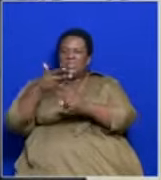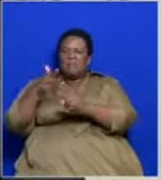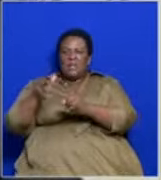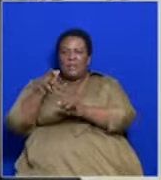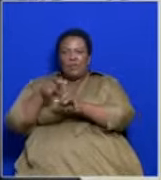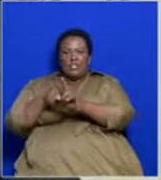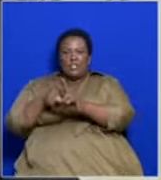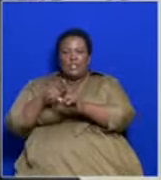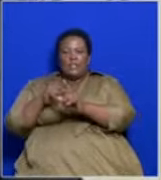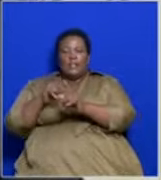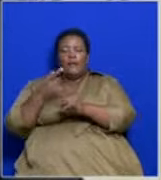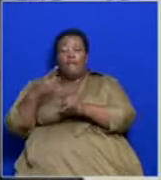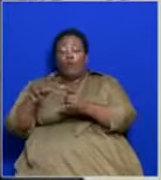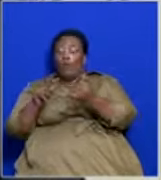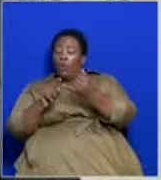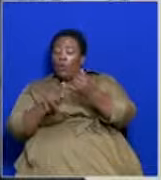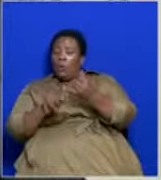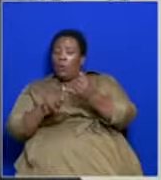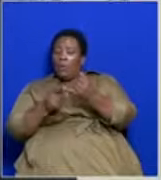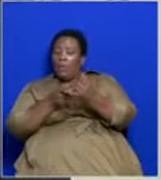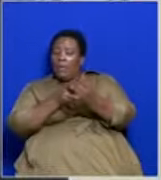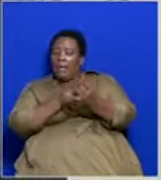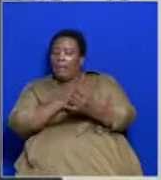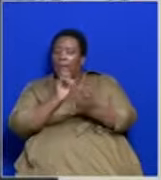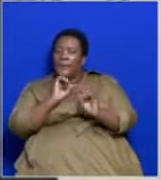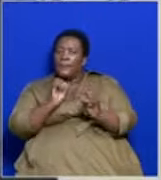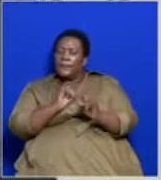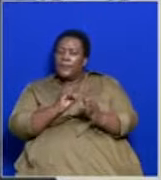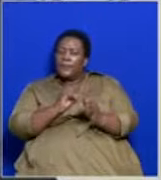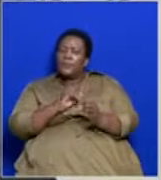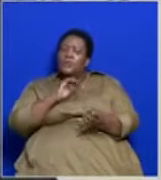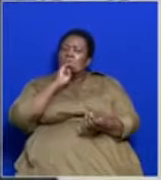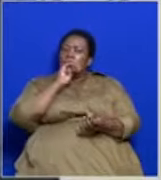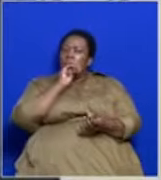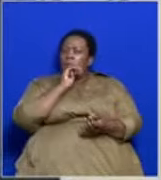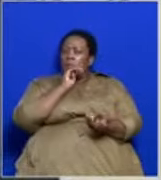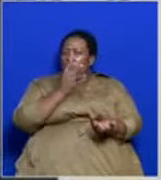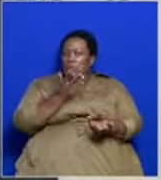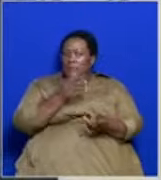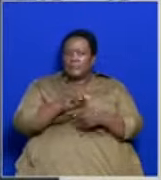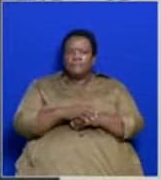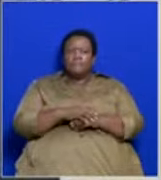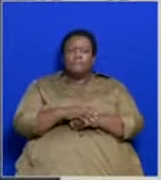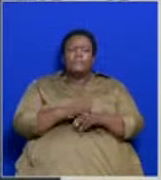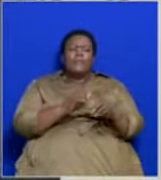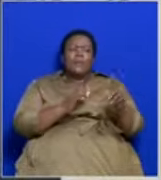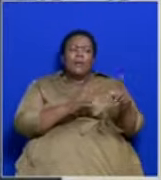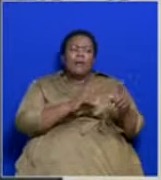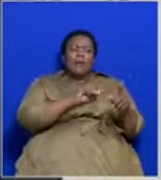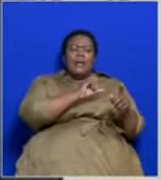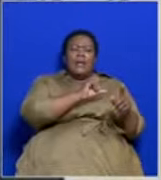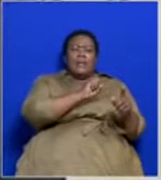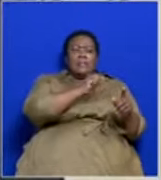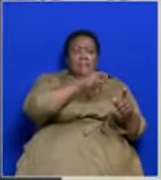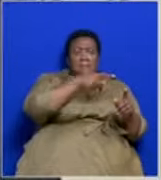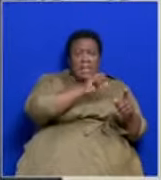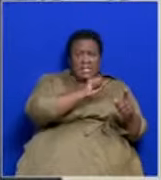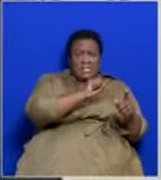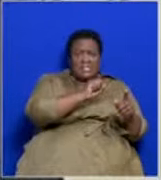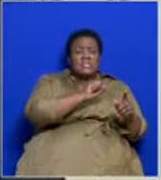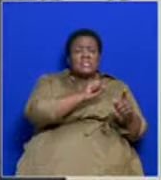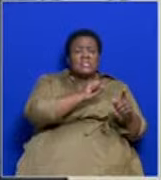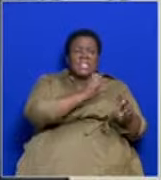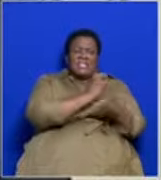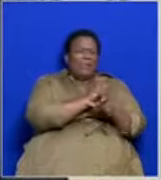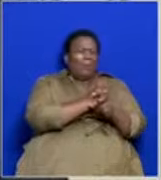With municipality, there is a little bit difficult. In the SAPS, there's no difficulty